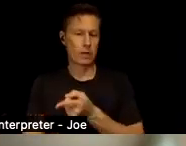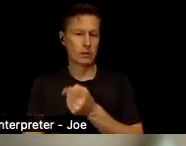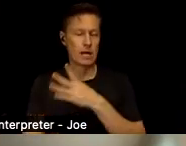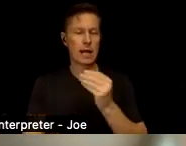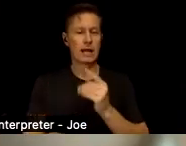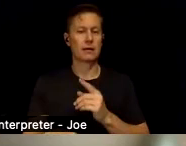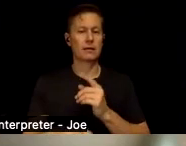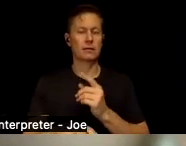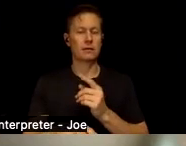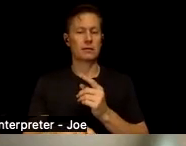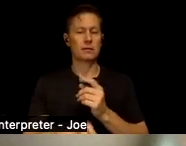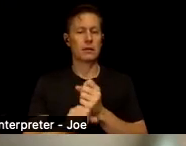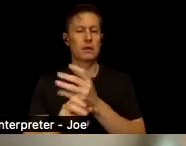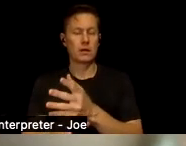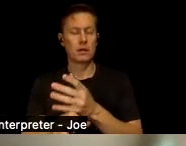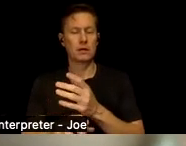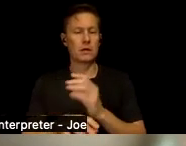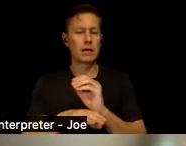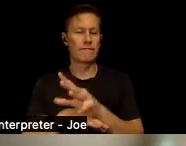probabilities. Next slide, please.